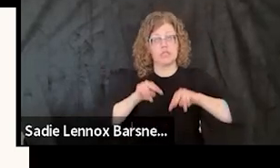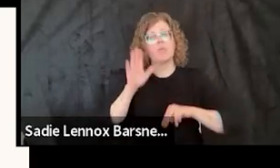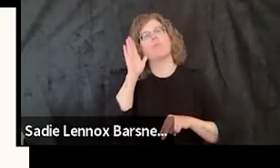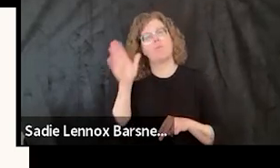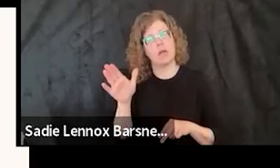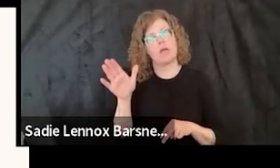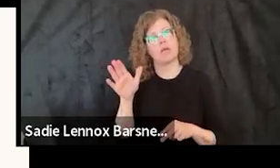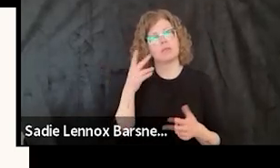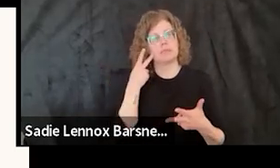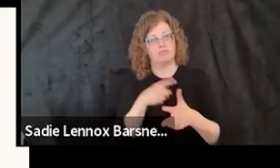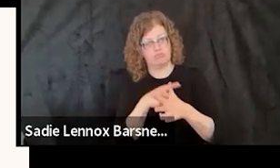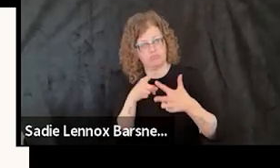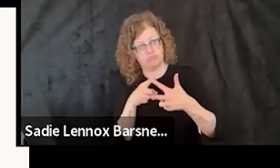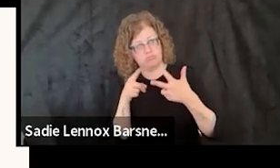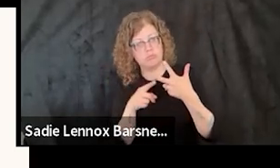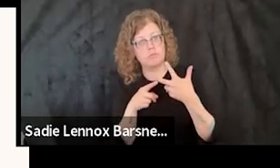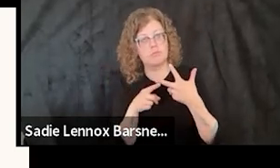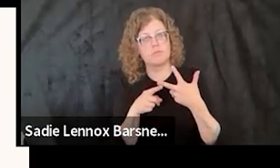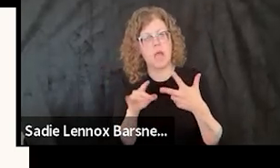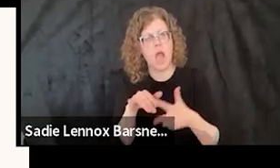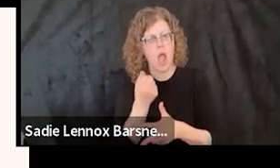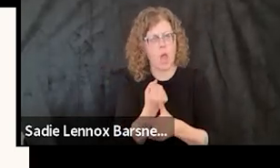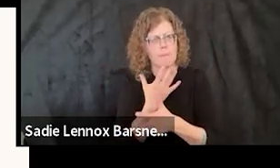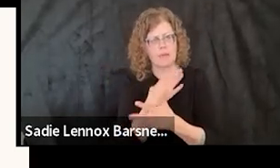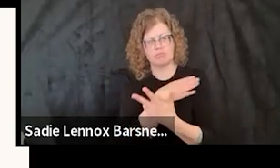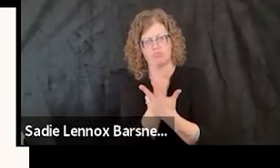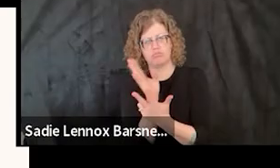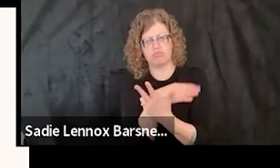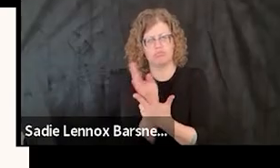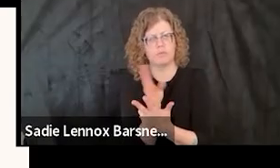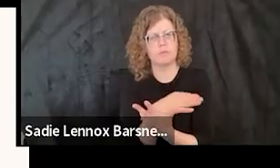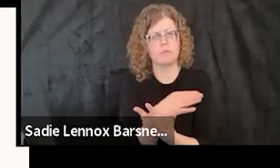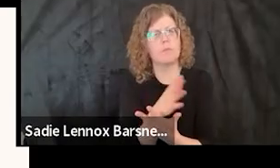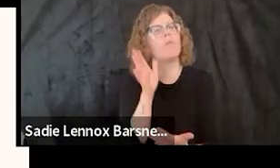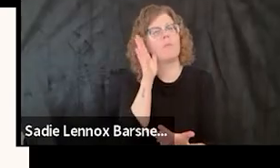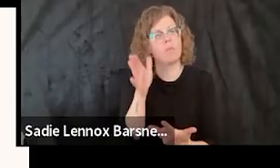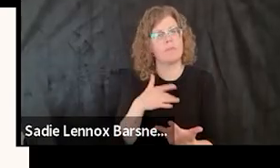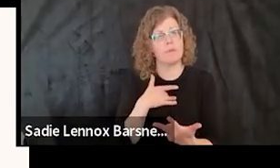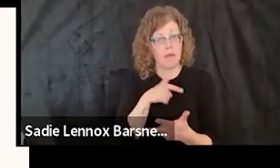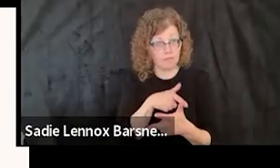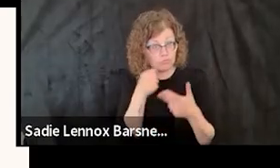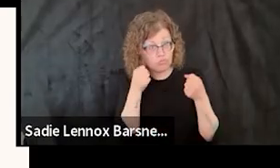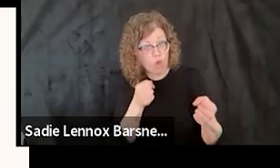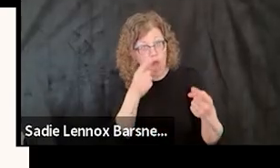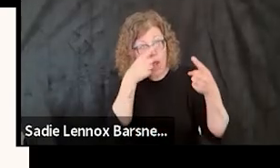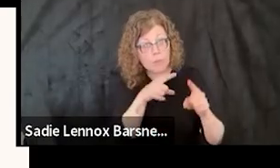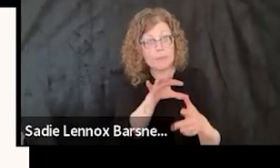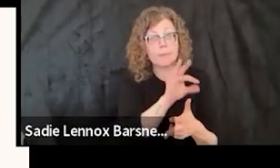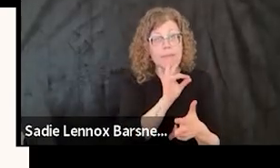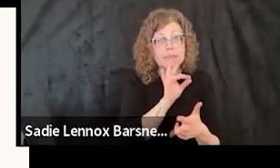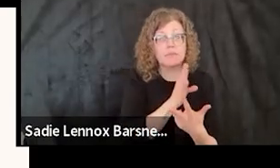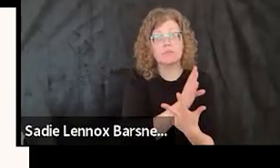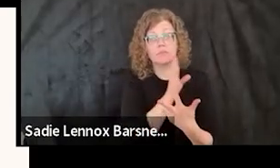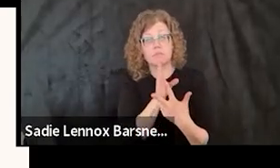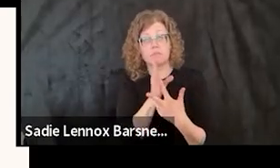program considerations. The 4 ratings are strongly agree, agree, disagree, or